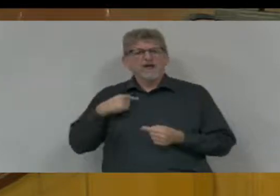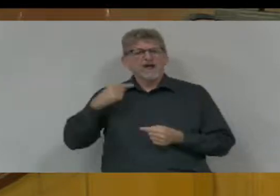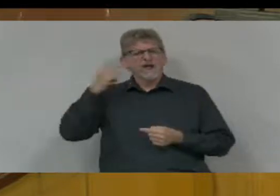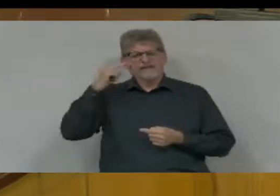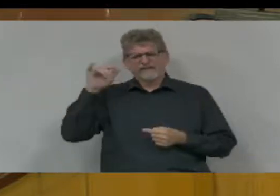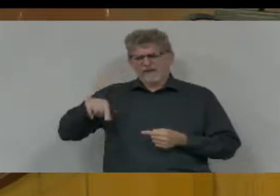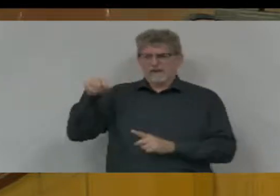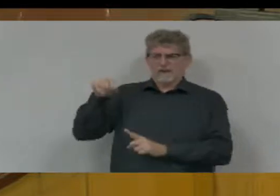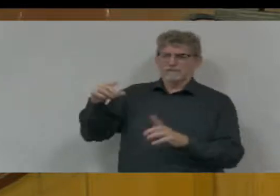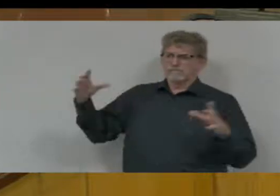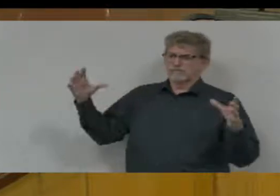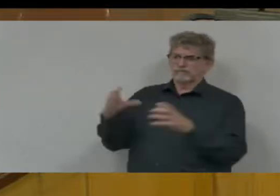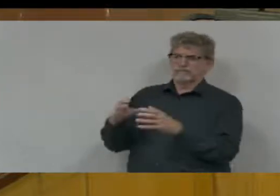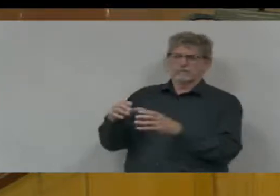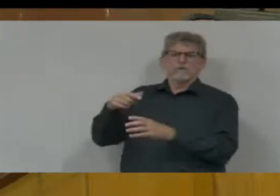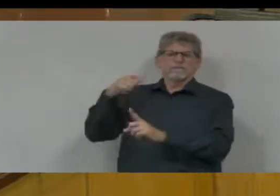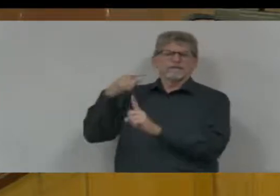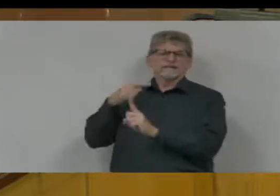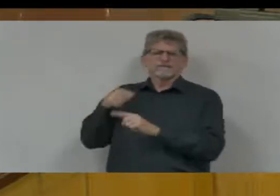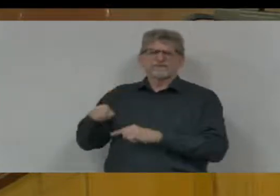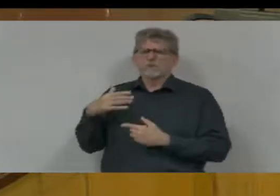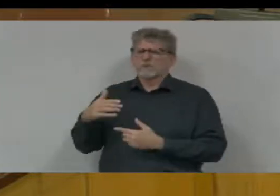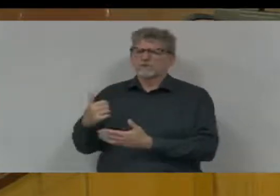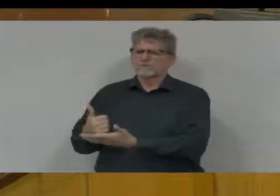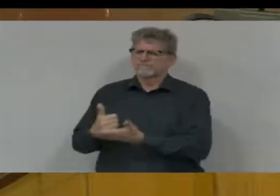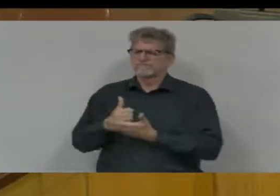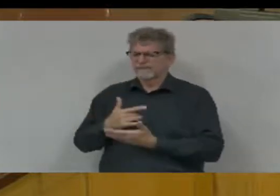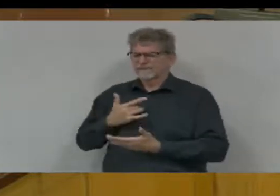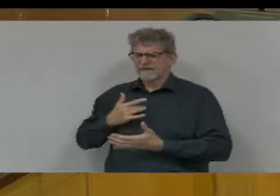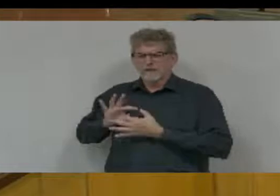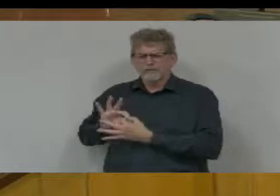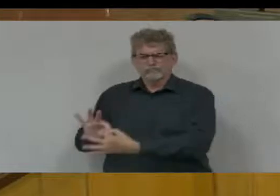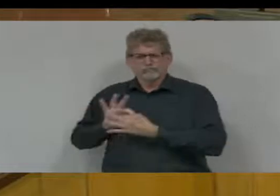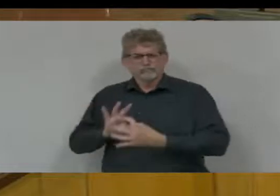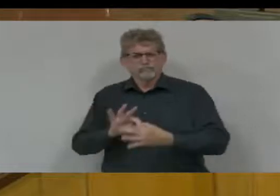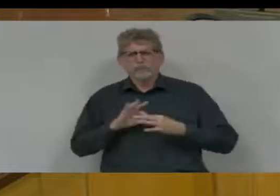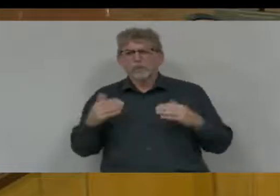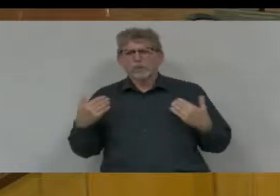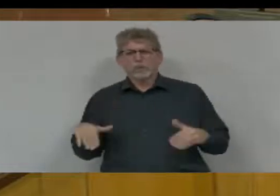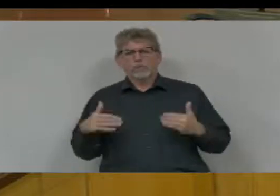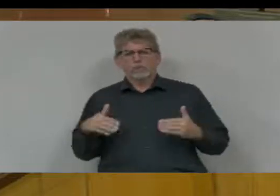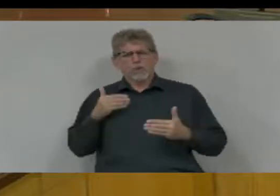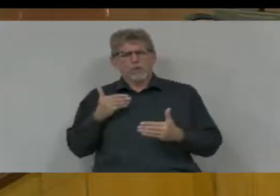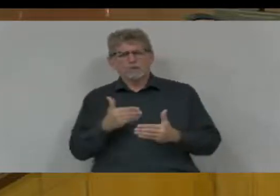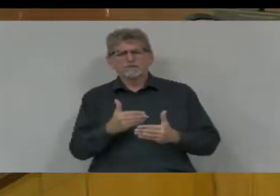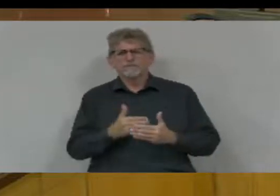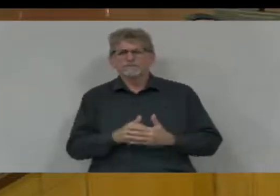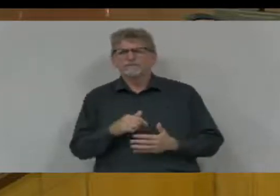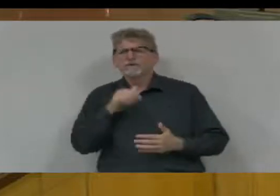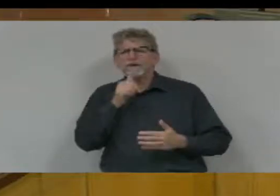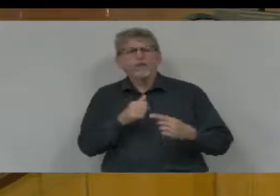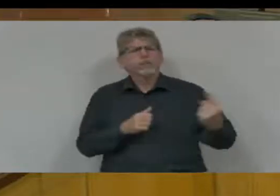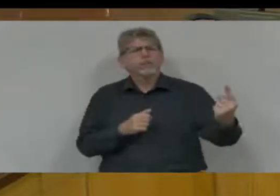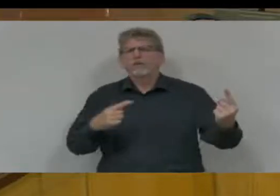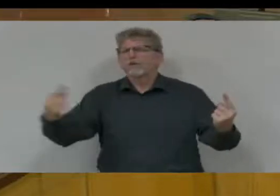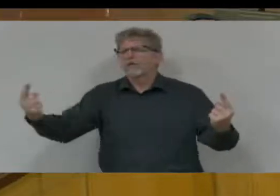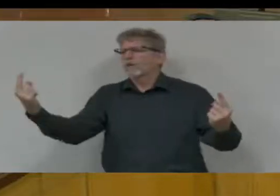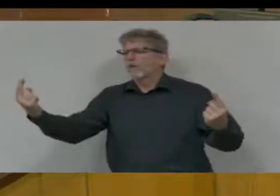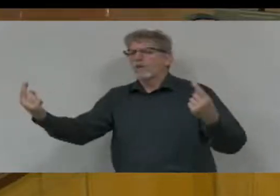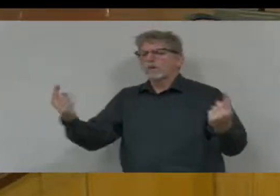really brought us all closer together as opposed to being competitors or doing our own thing in a silo. So I think it's been very